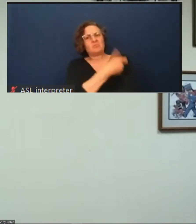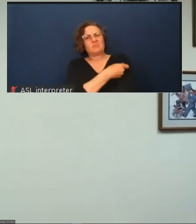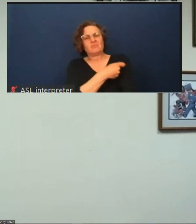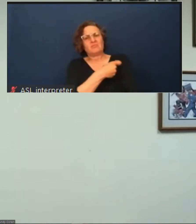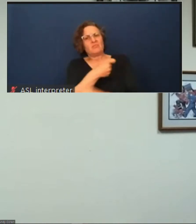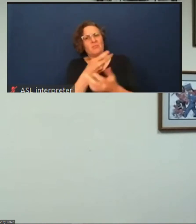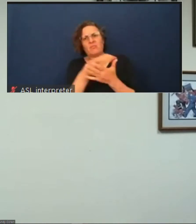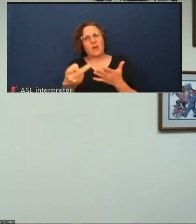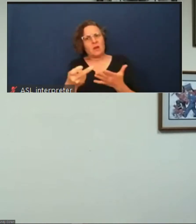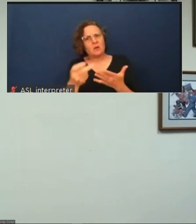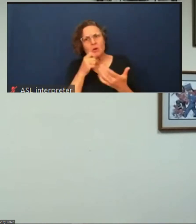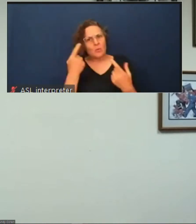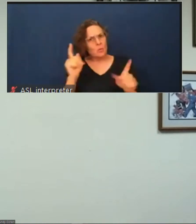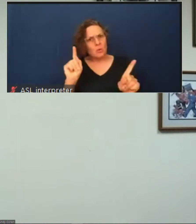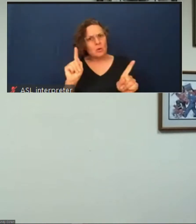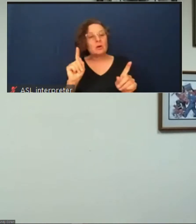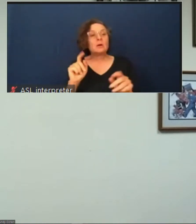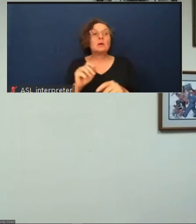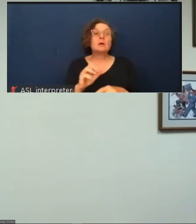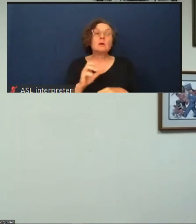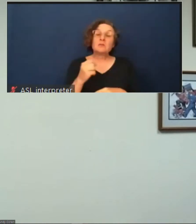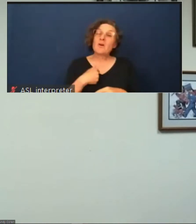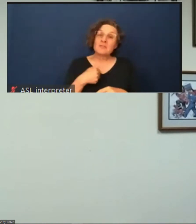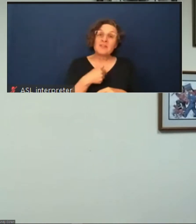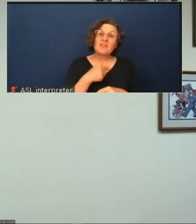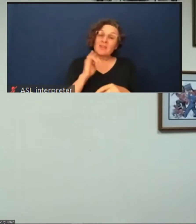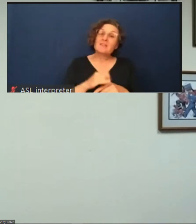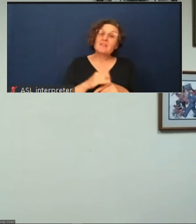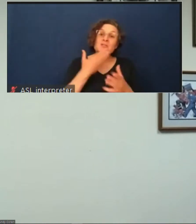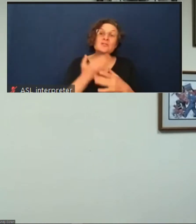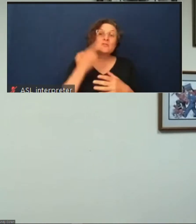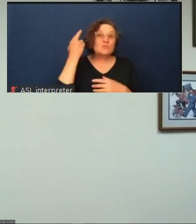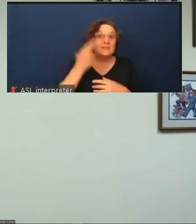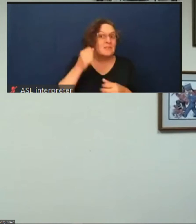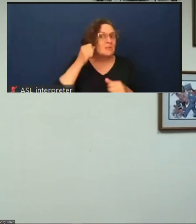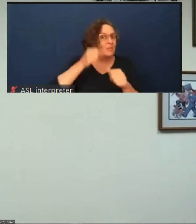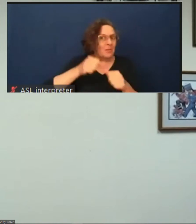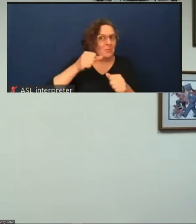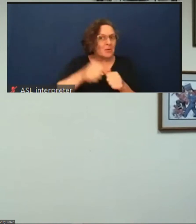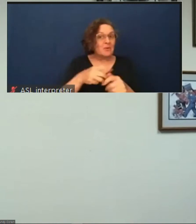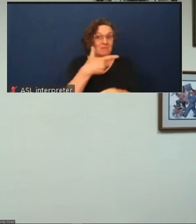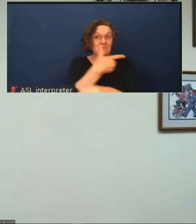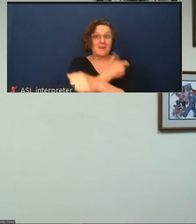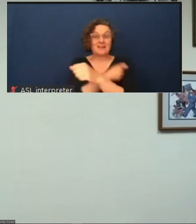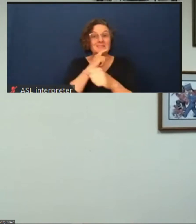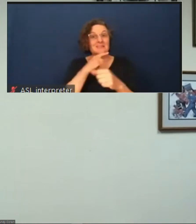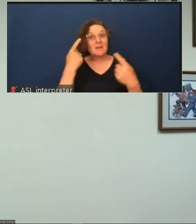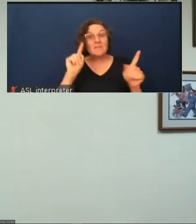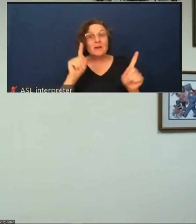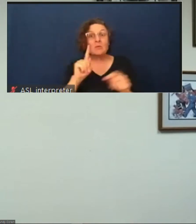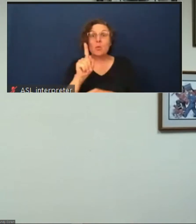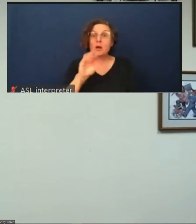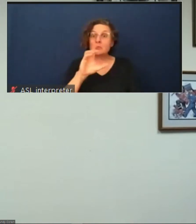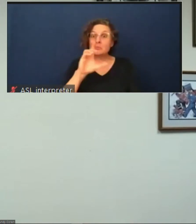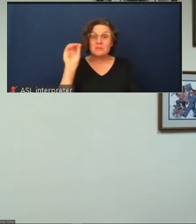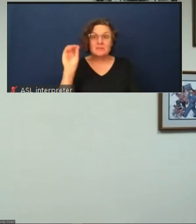some who were affected. So it's a reminder that the vaccines are not 100%, and even if vaccinated, you need to take